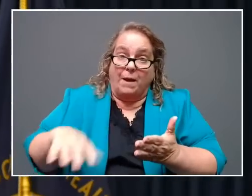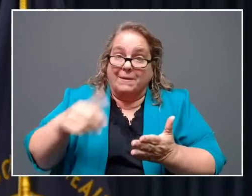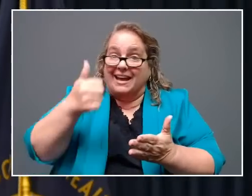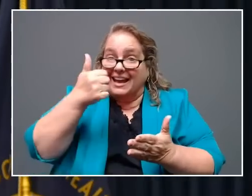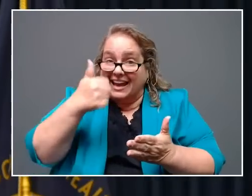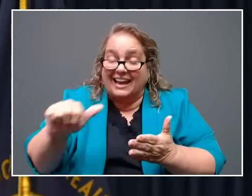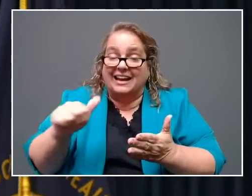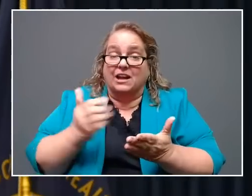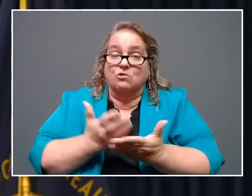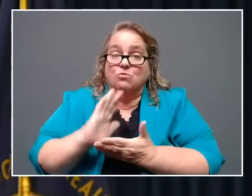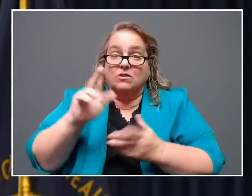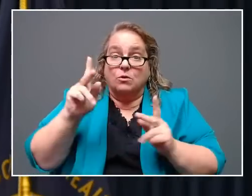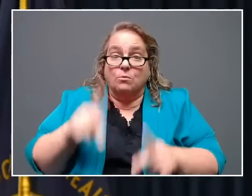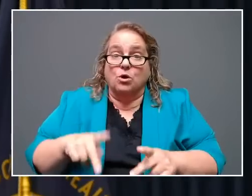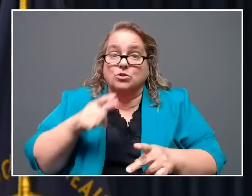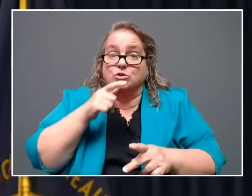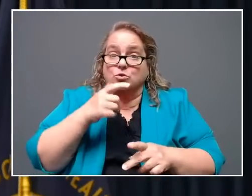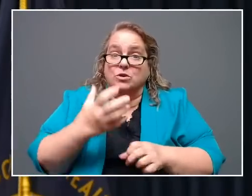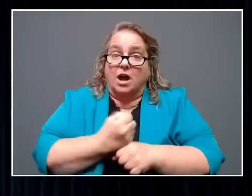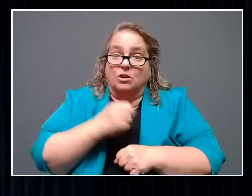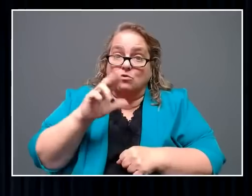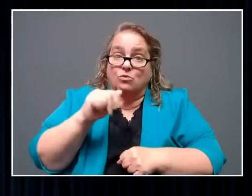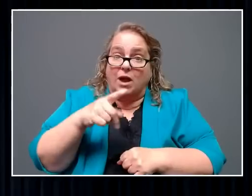Karen Czar, WUKY.